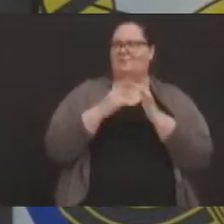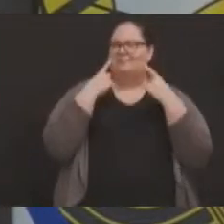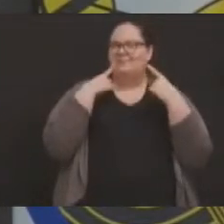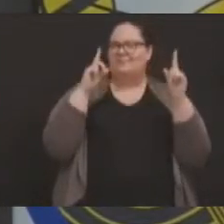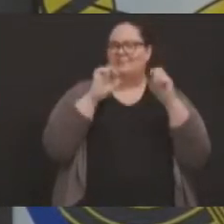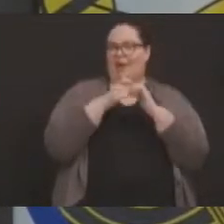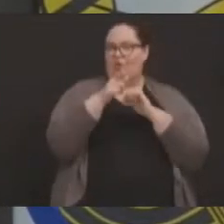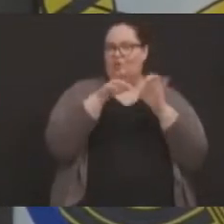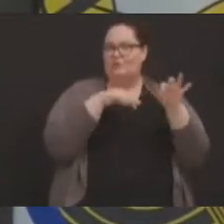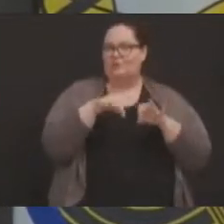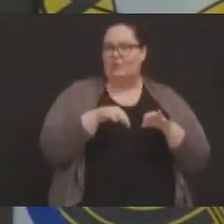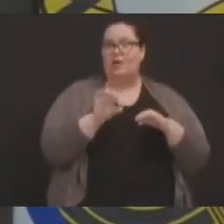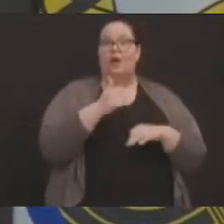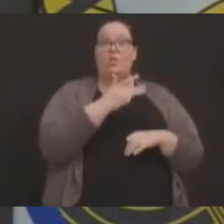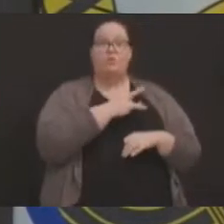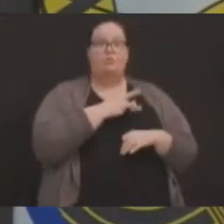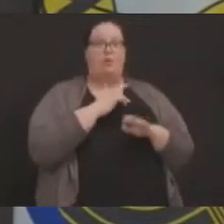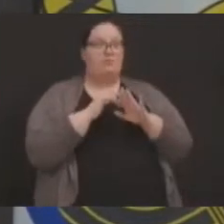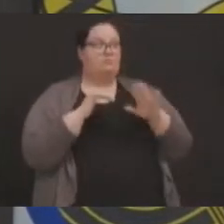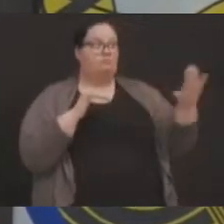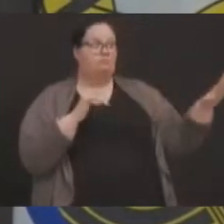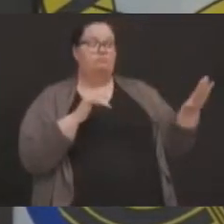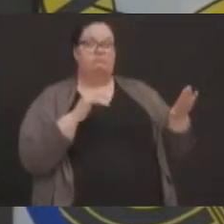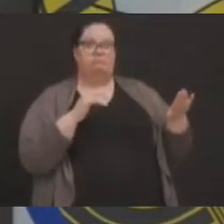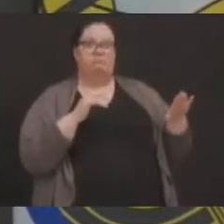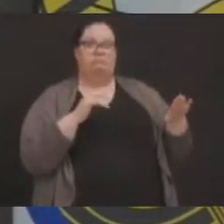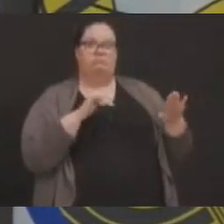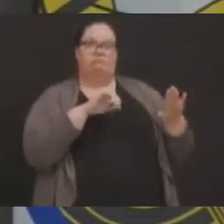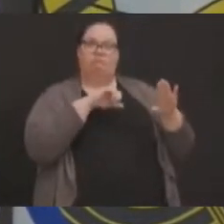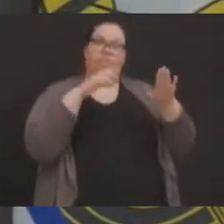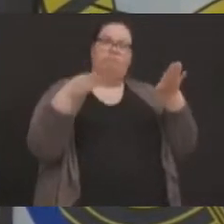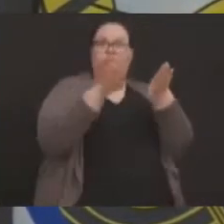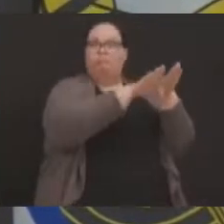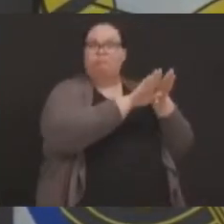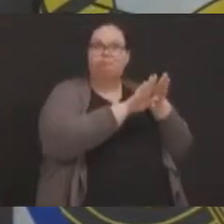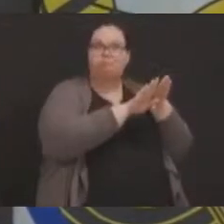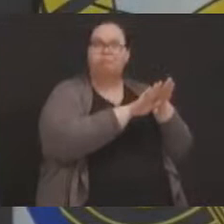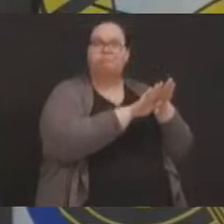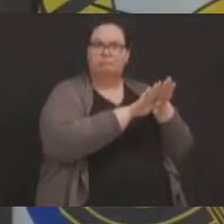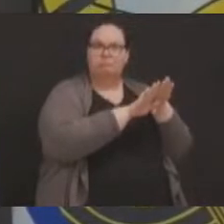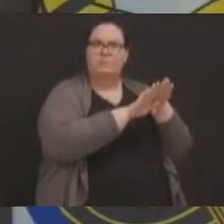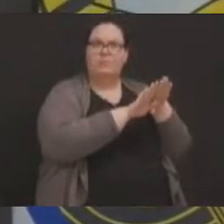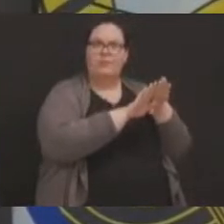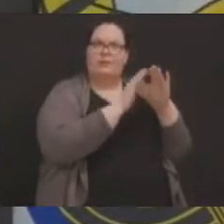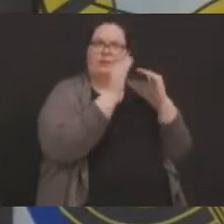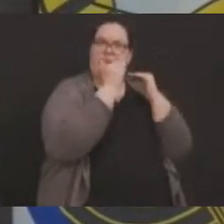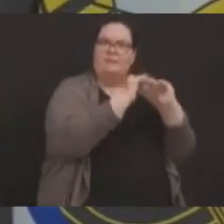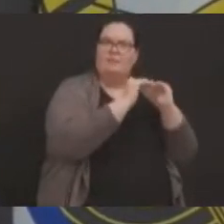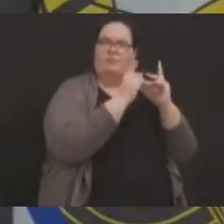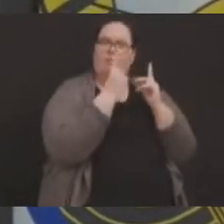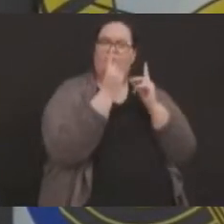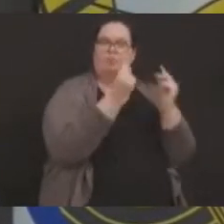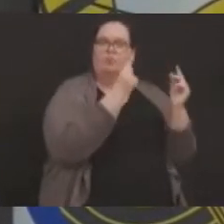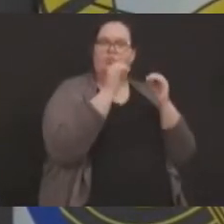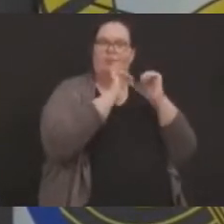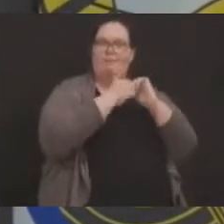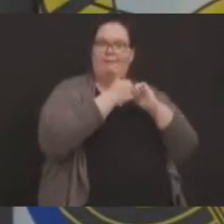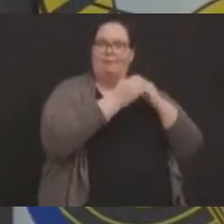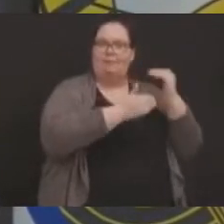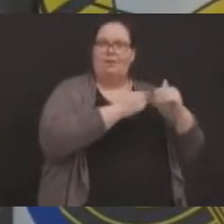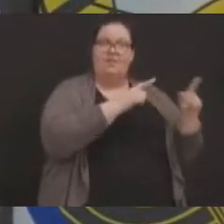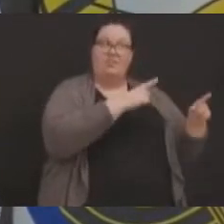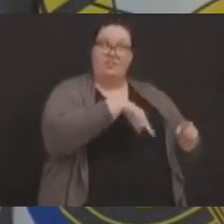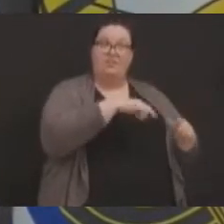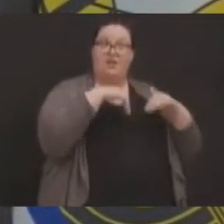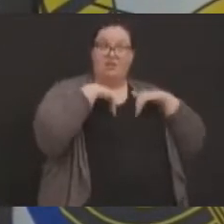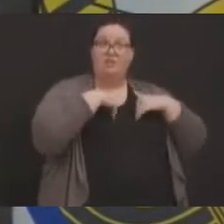response, they're tired of being in those phases and in those lockdowns, but they're also tired of not necessarily seeing an effect on the number